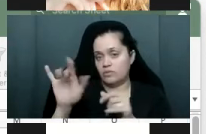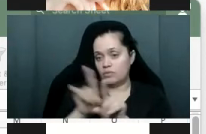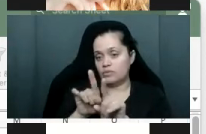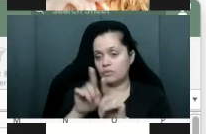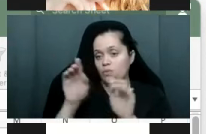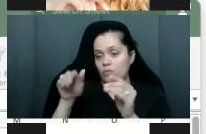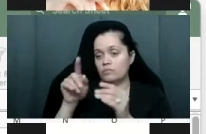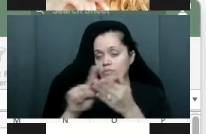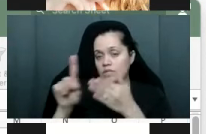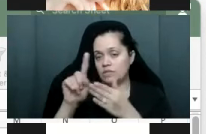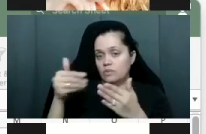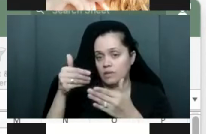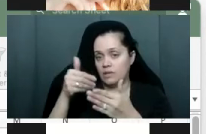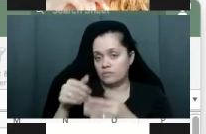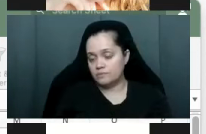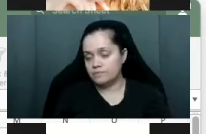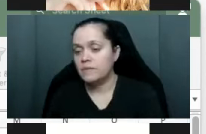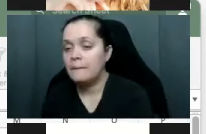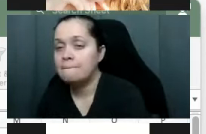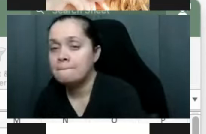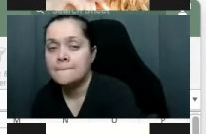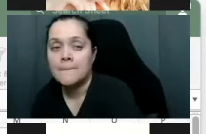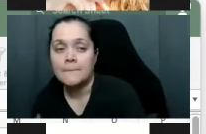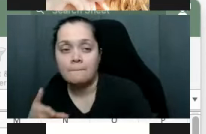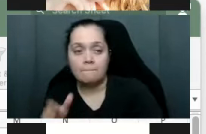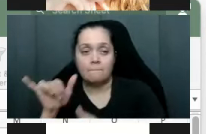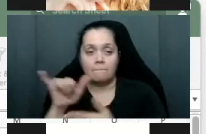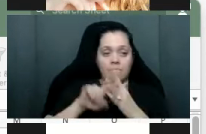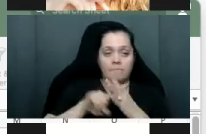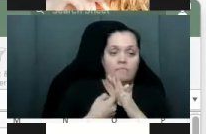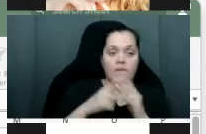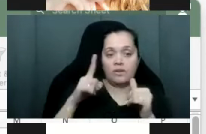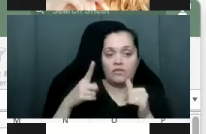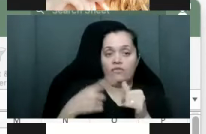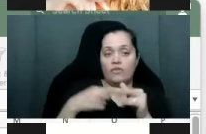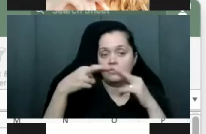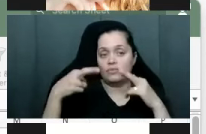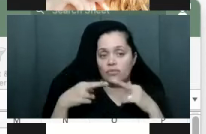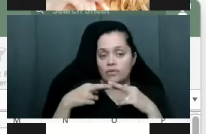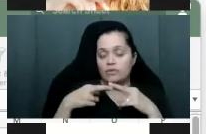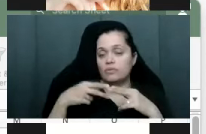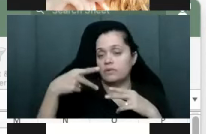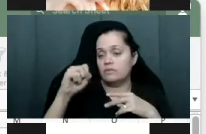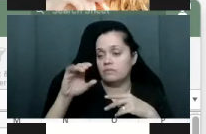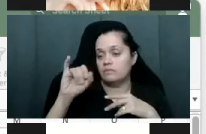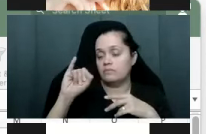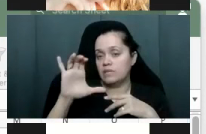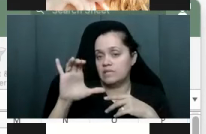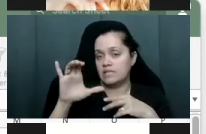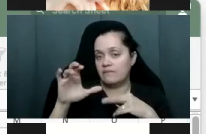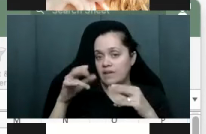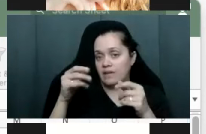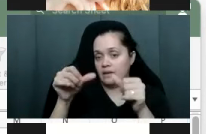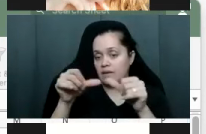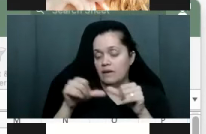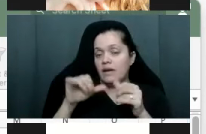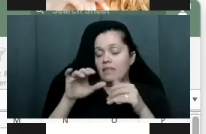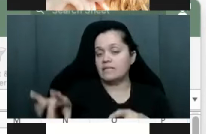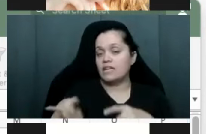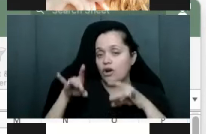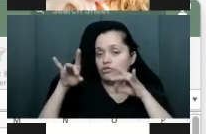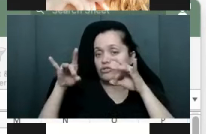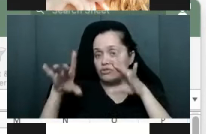close. All right, after that, we're going to start on our first region, which is the Pacific Realm. That is Australia and